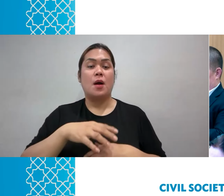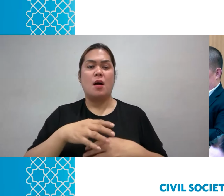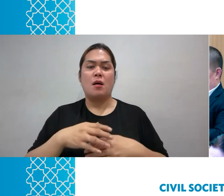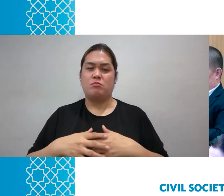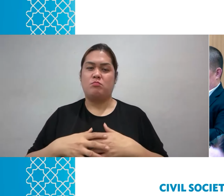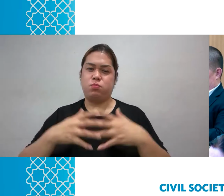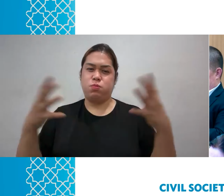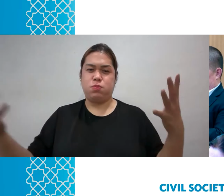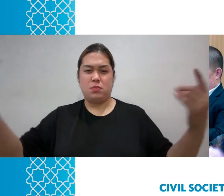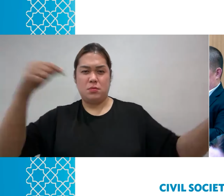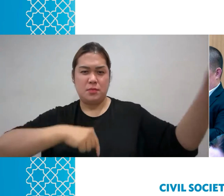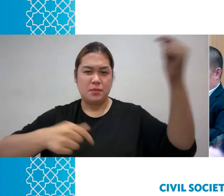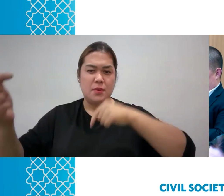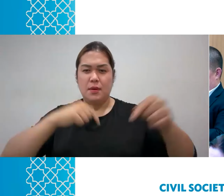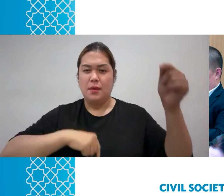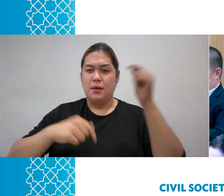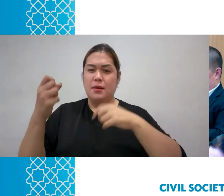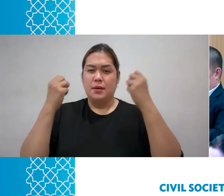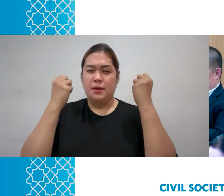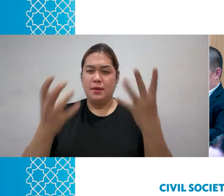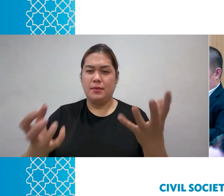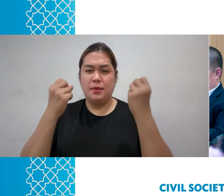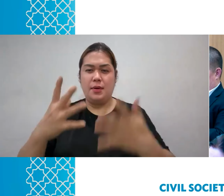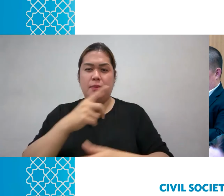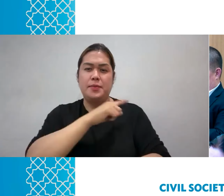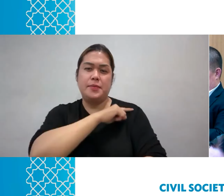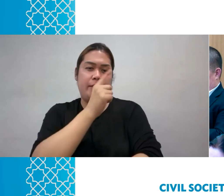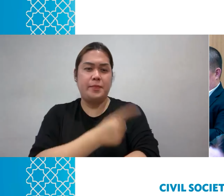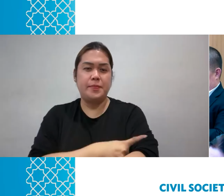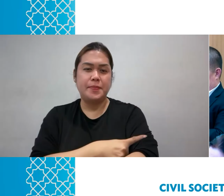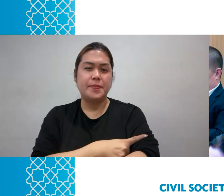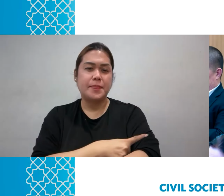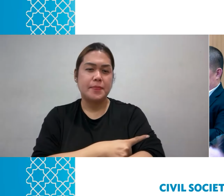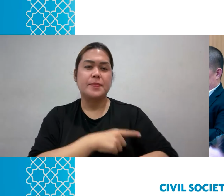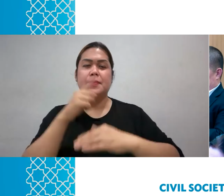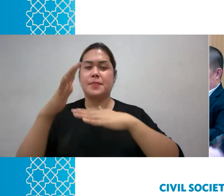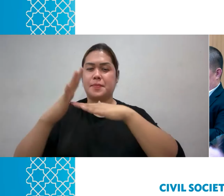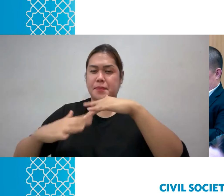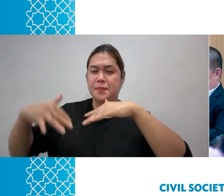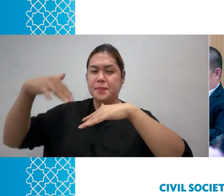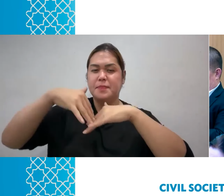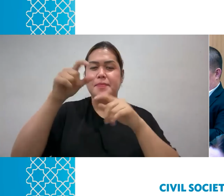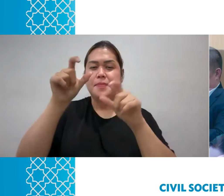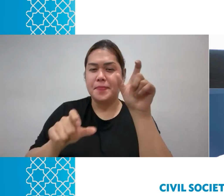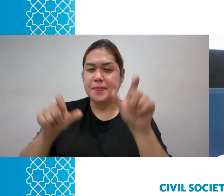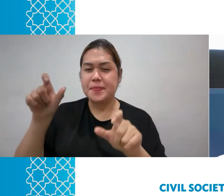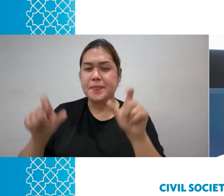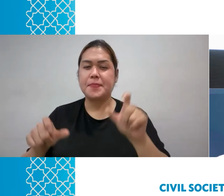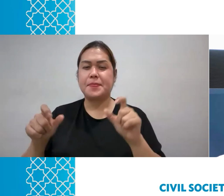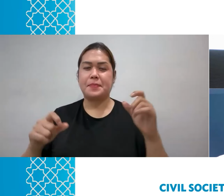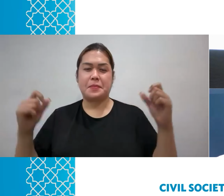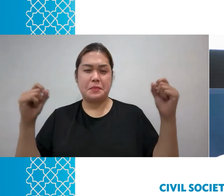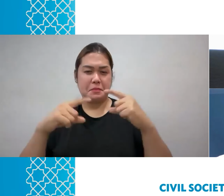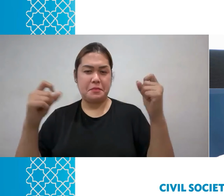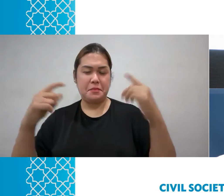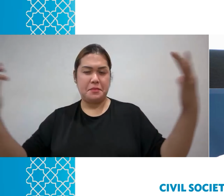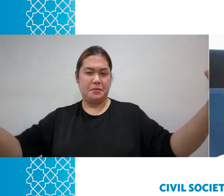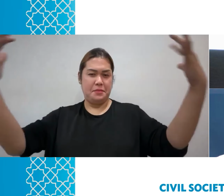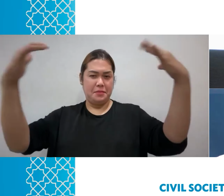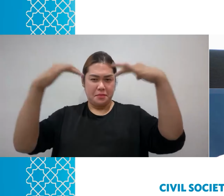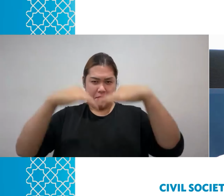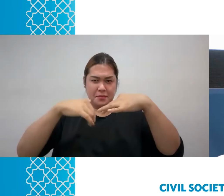energy there. Actually, there are also indigenous people, parts of that forum, indigenous youth and so on. And I think we need